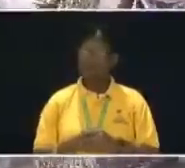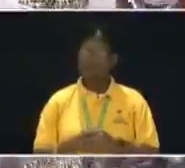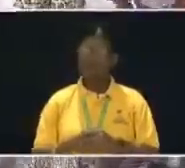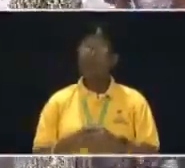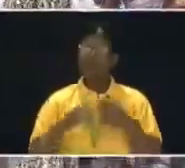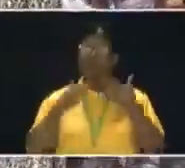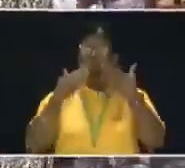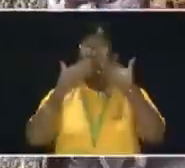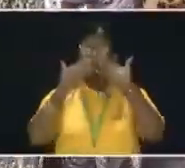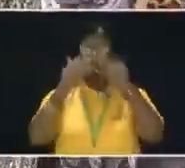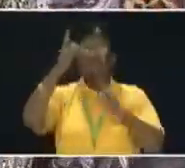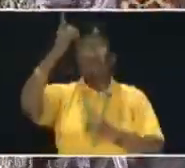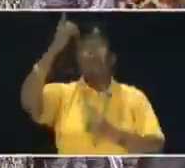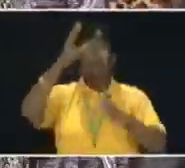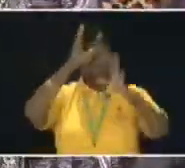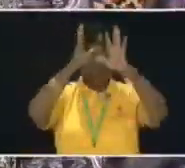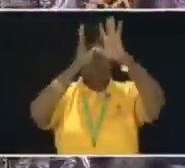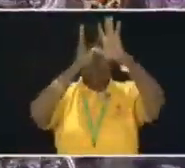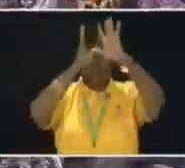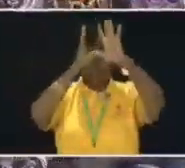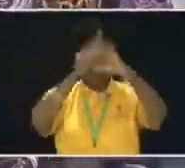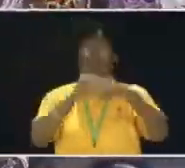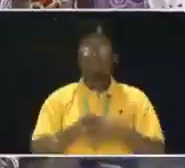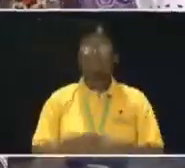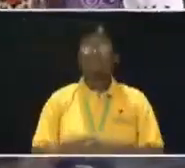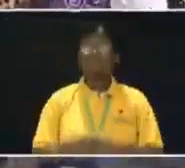Thank you, Jesus.